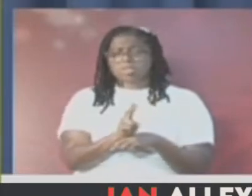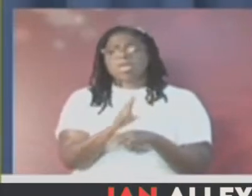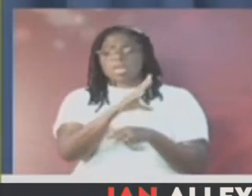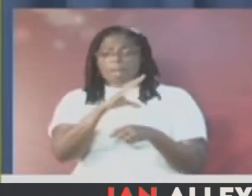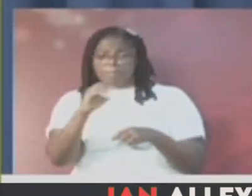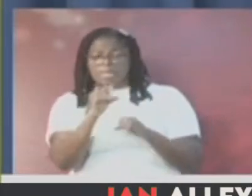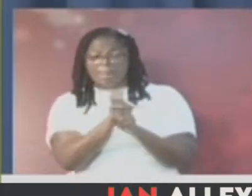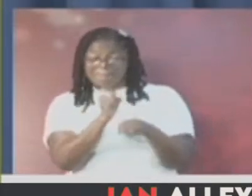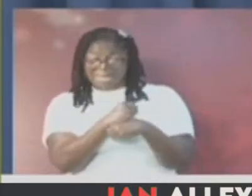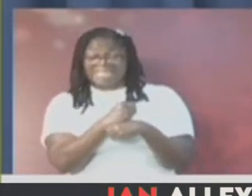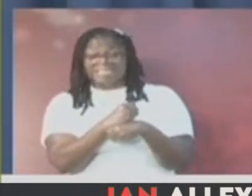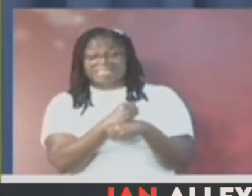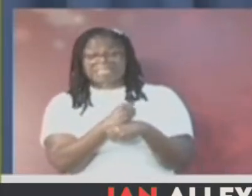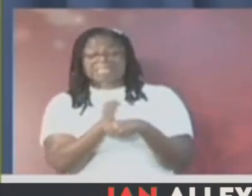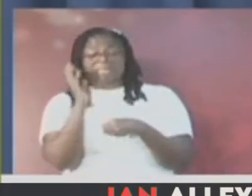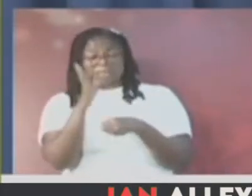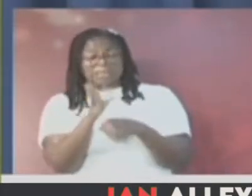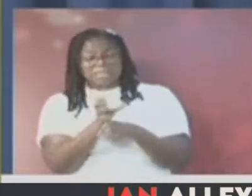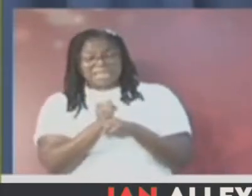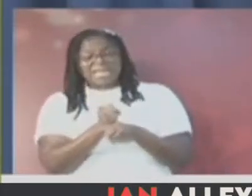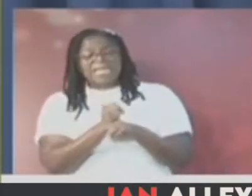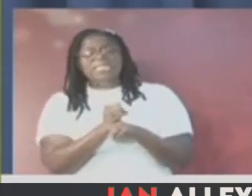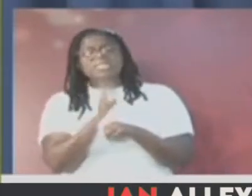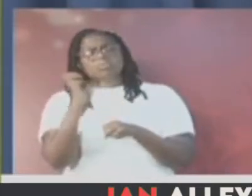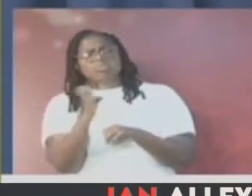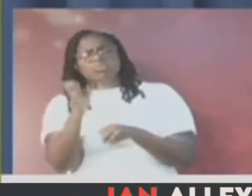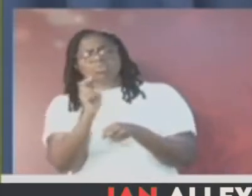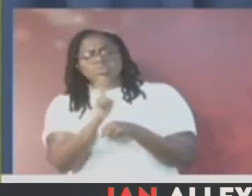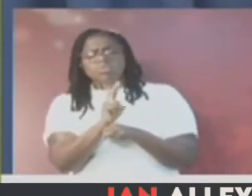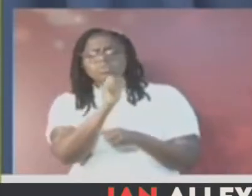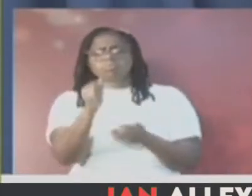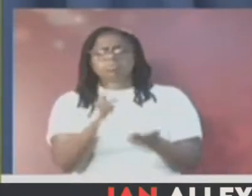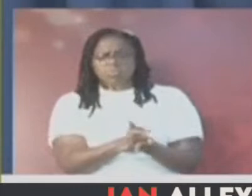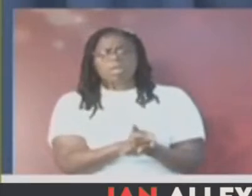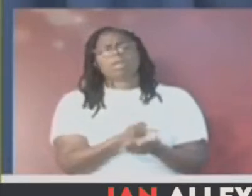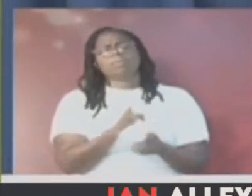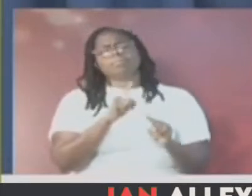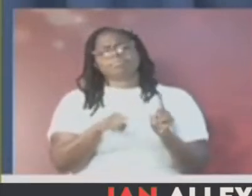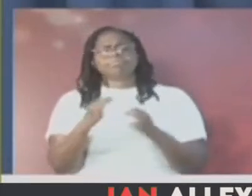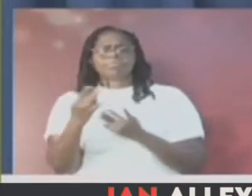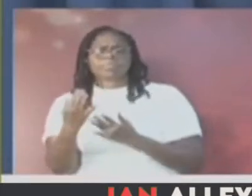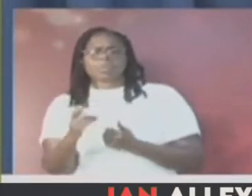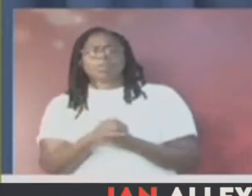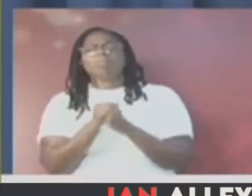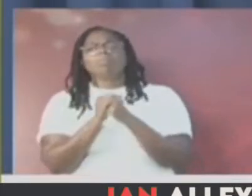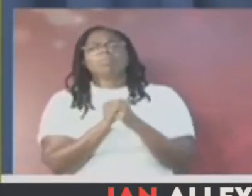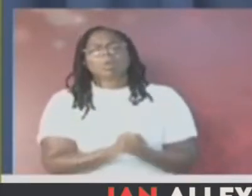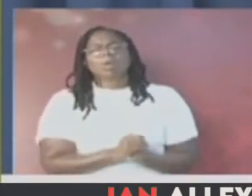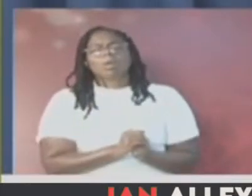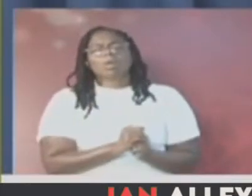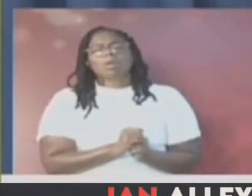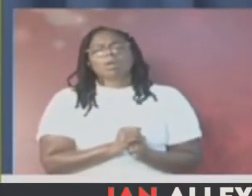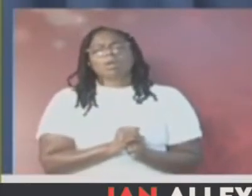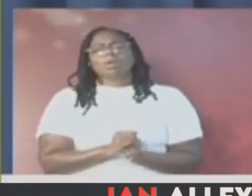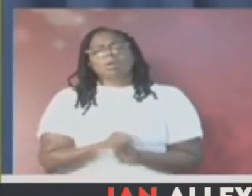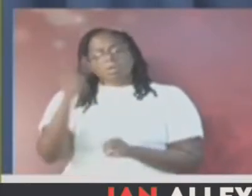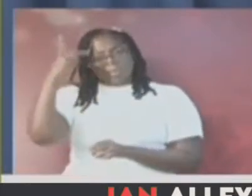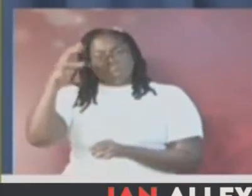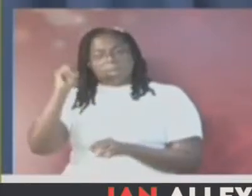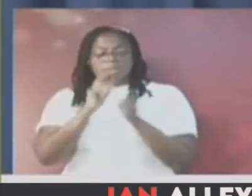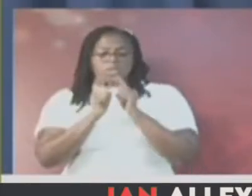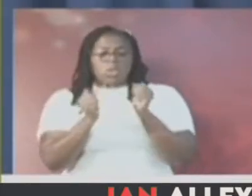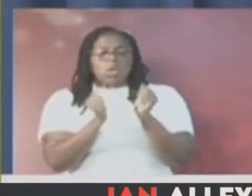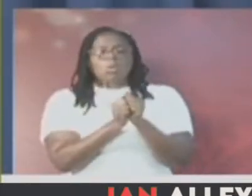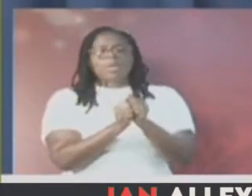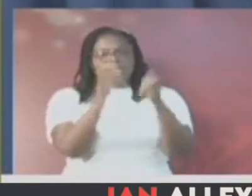If that happens, the Honorable Prime Minister, as you know, did have a conference call with the President of